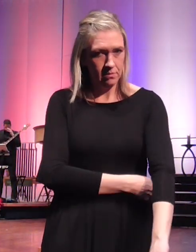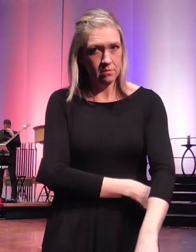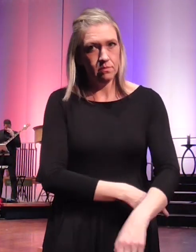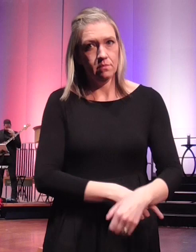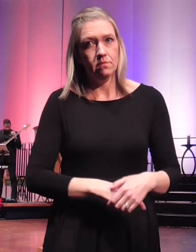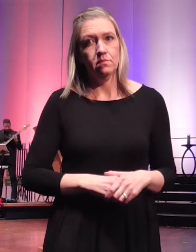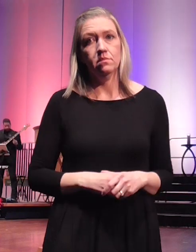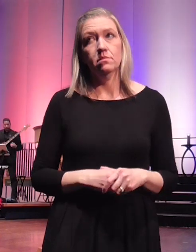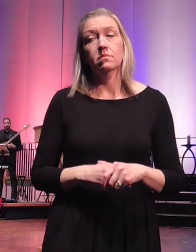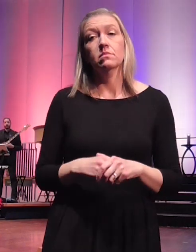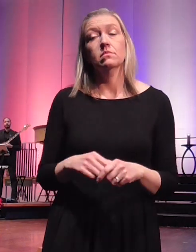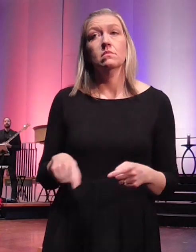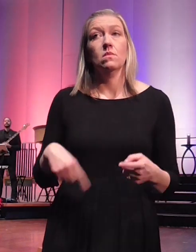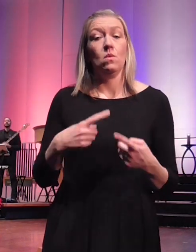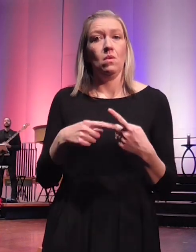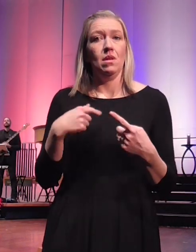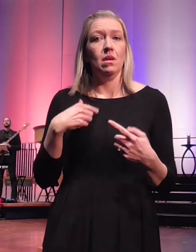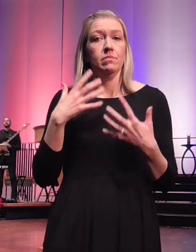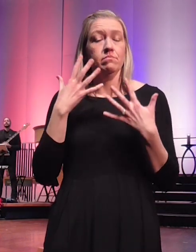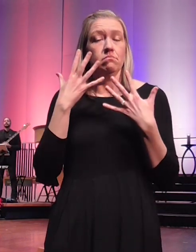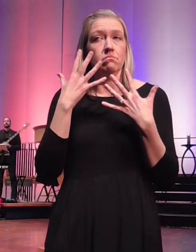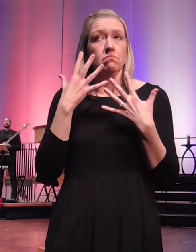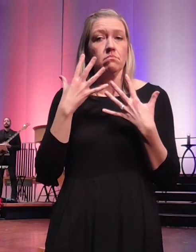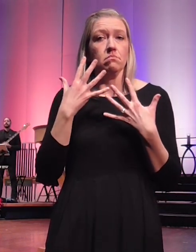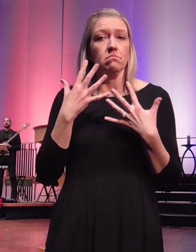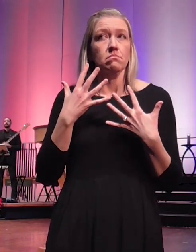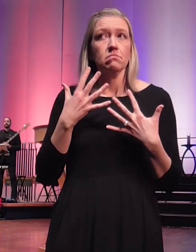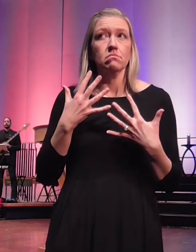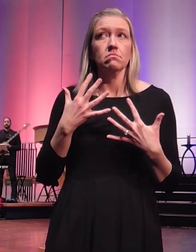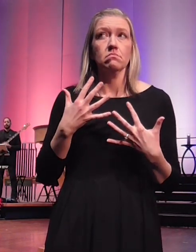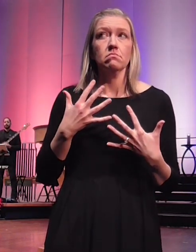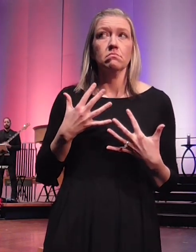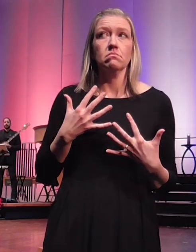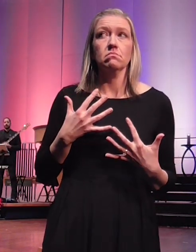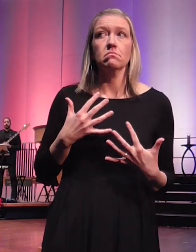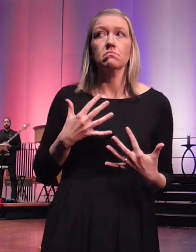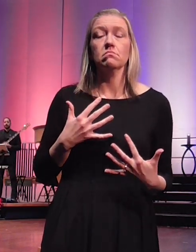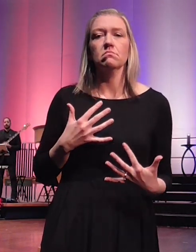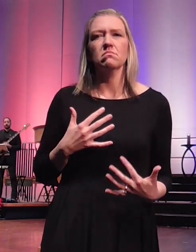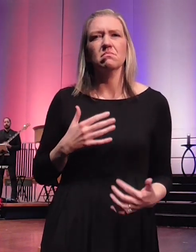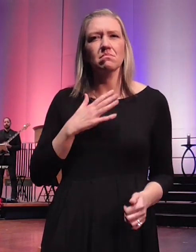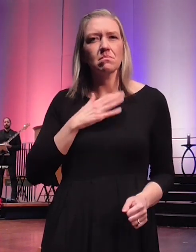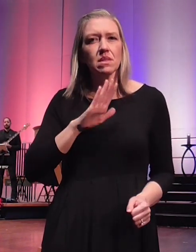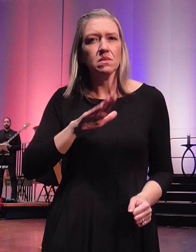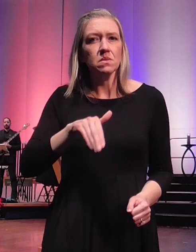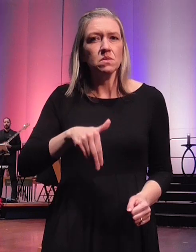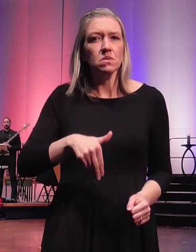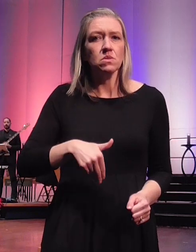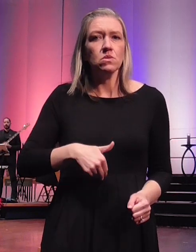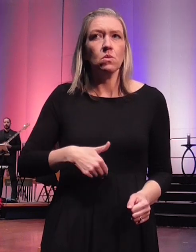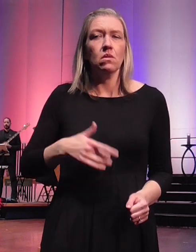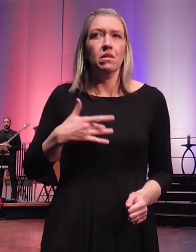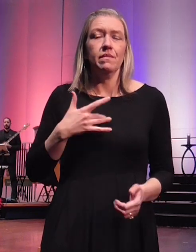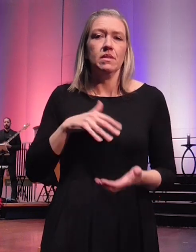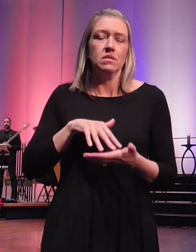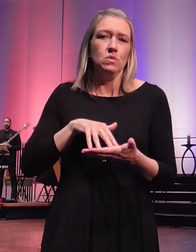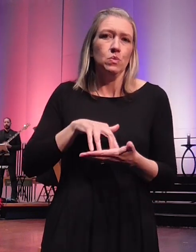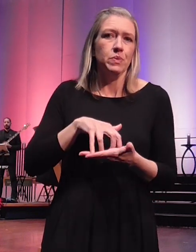When I am down and oh, my soul so weary,